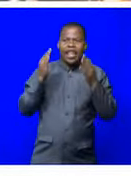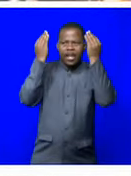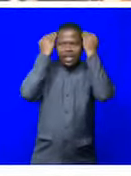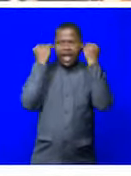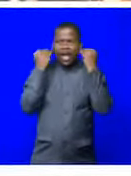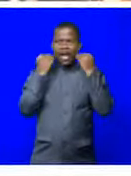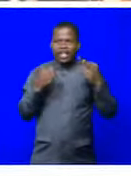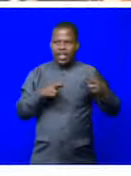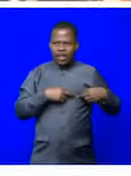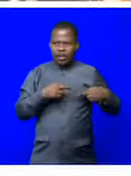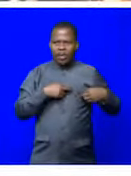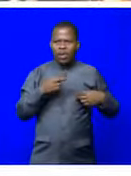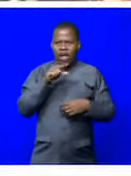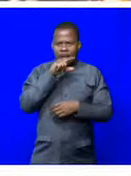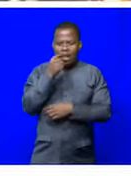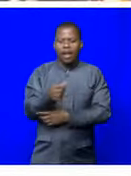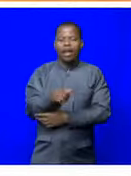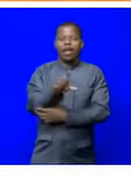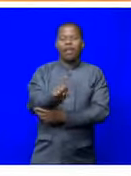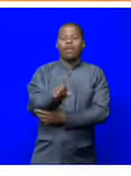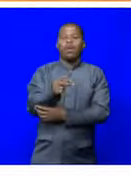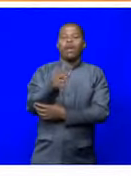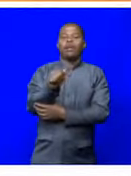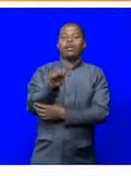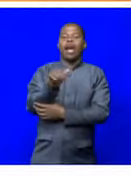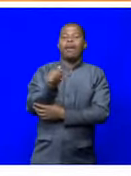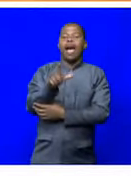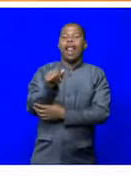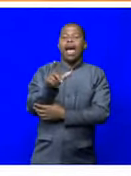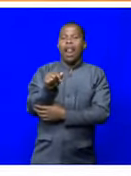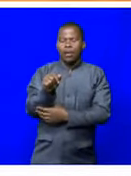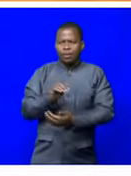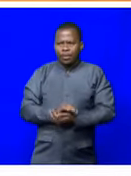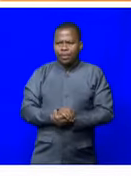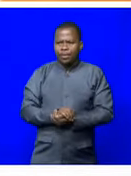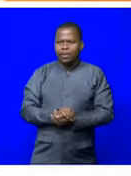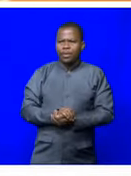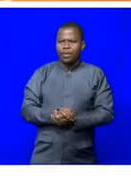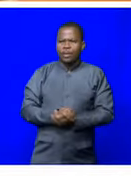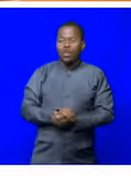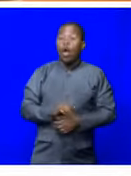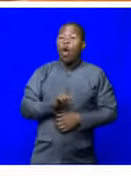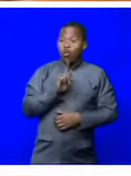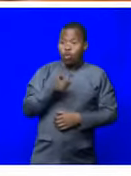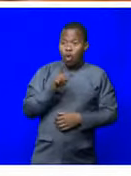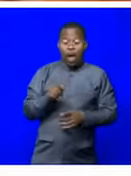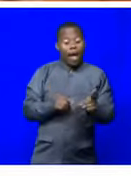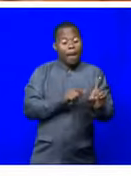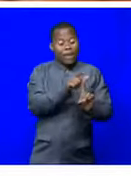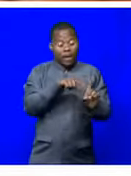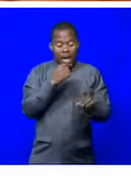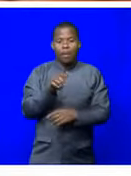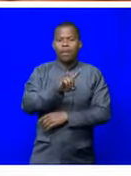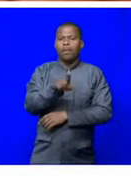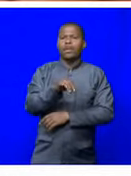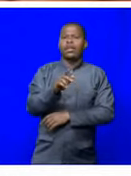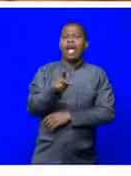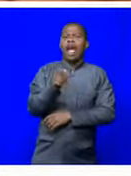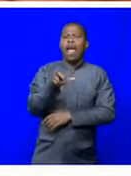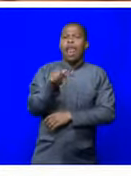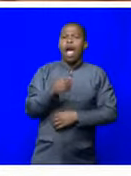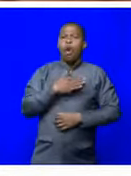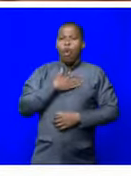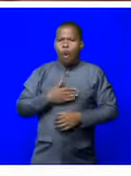isembiko lijaji Doris Shabalala. Umsolwa lofuna kuyofunda ekolishi letebuchwepesha